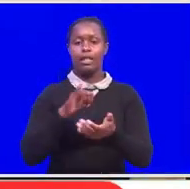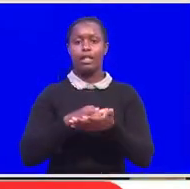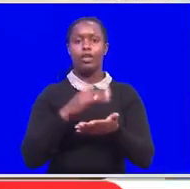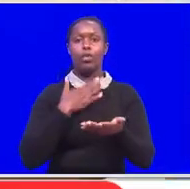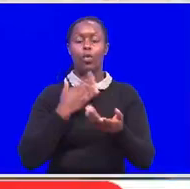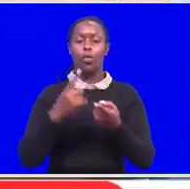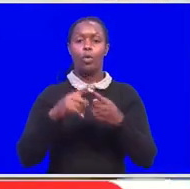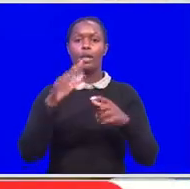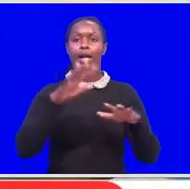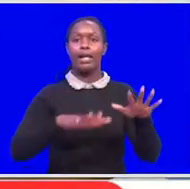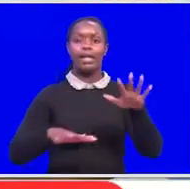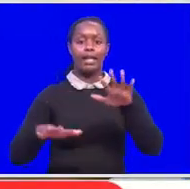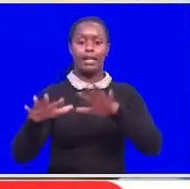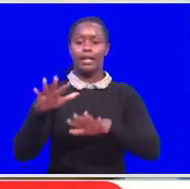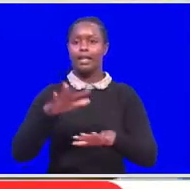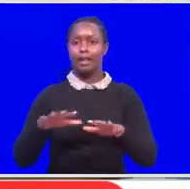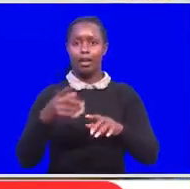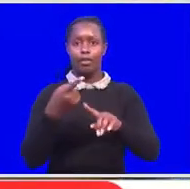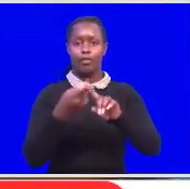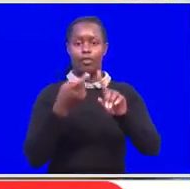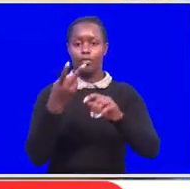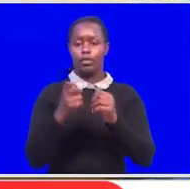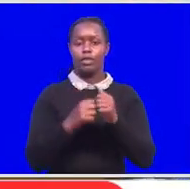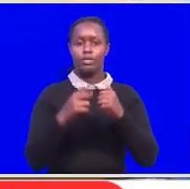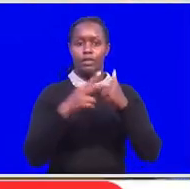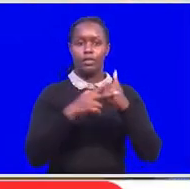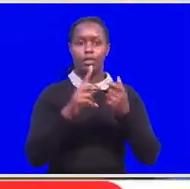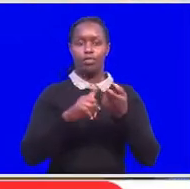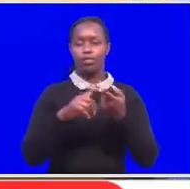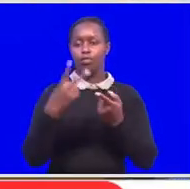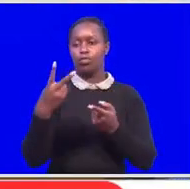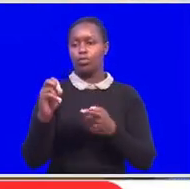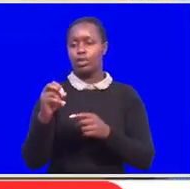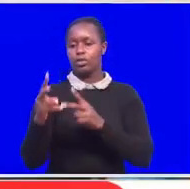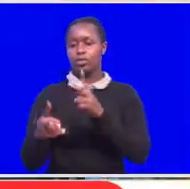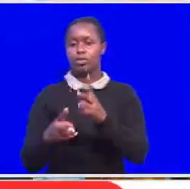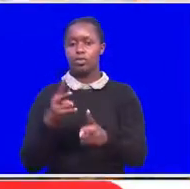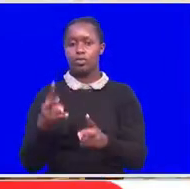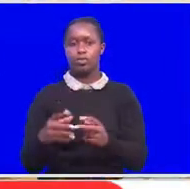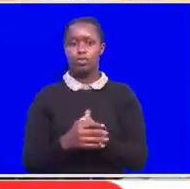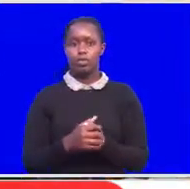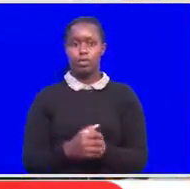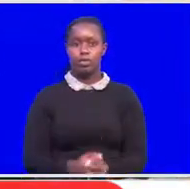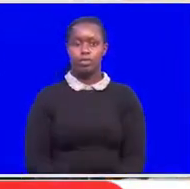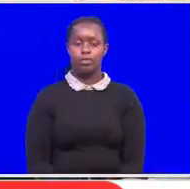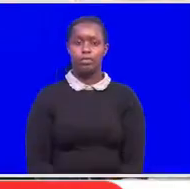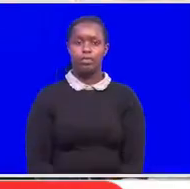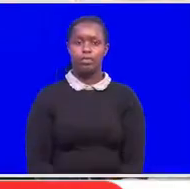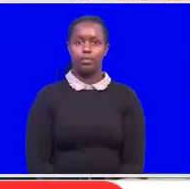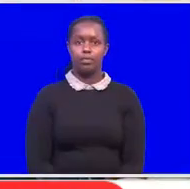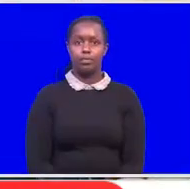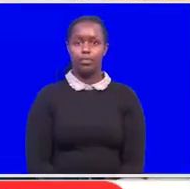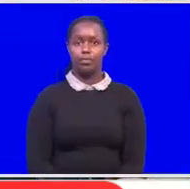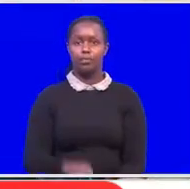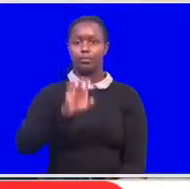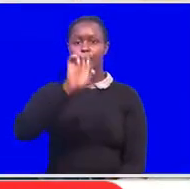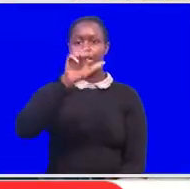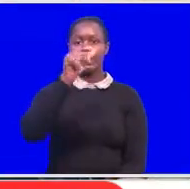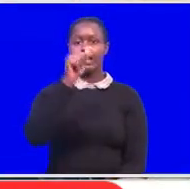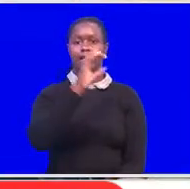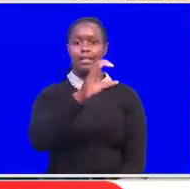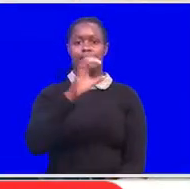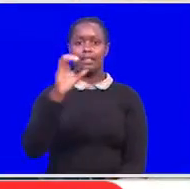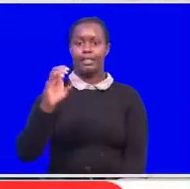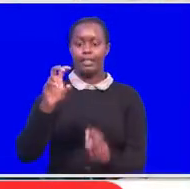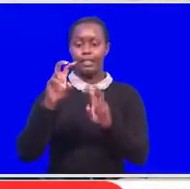County Assembly from 2017 to 2022. EACC is investigating a number of cases.